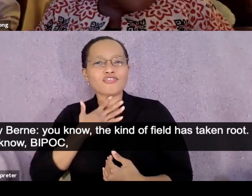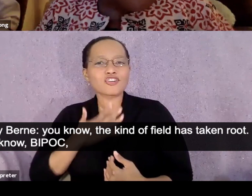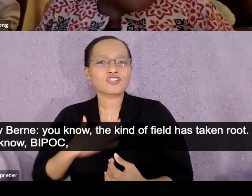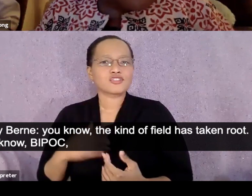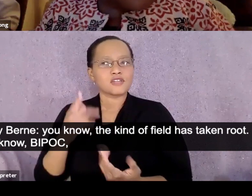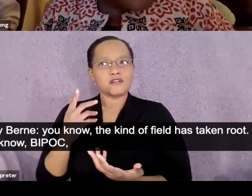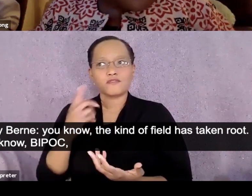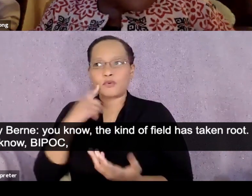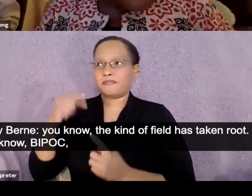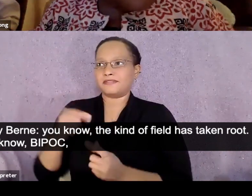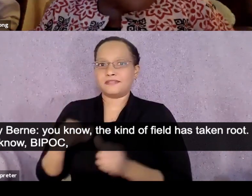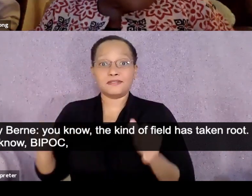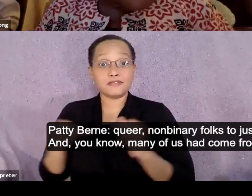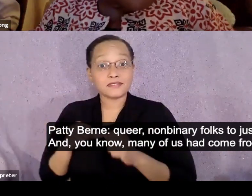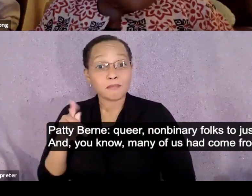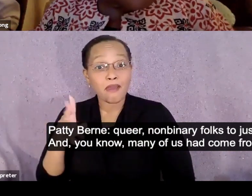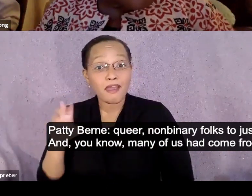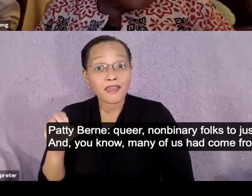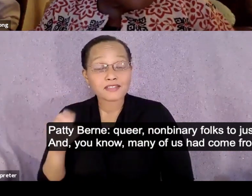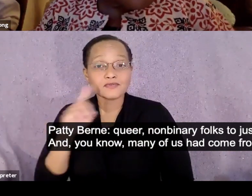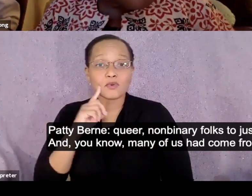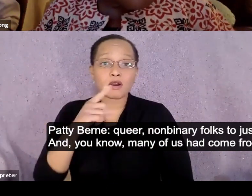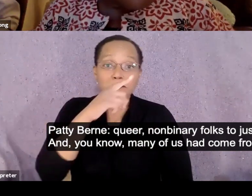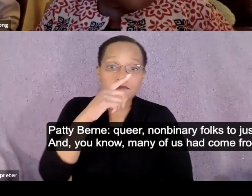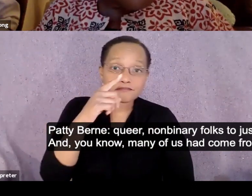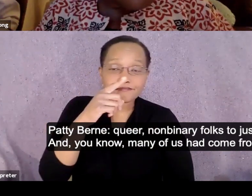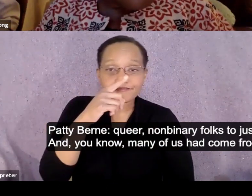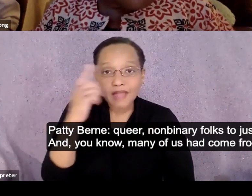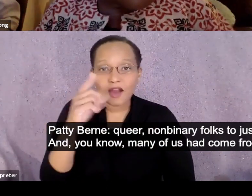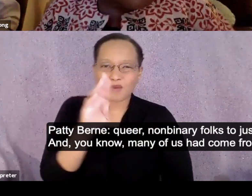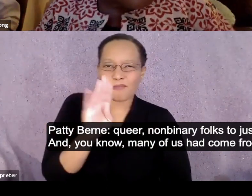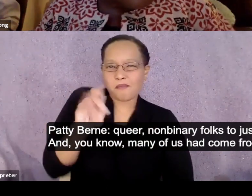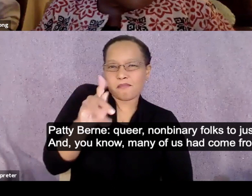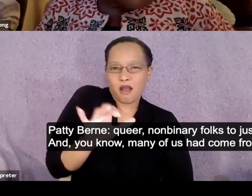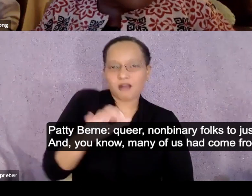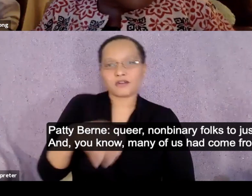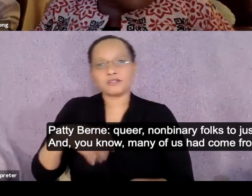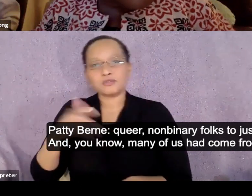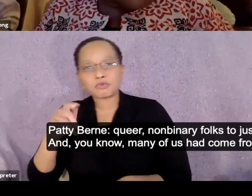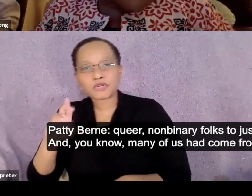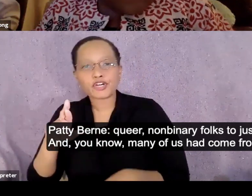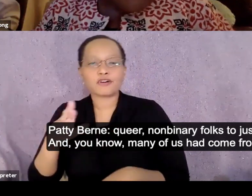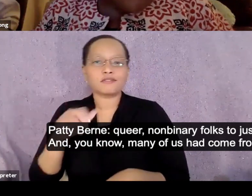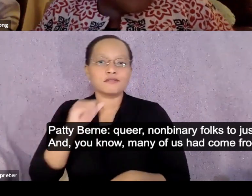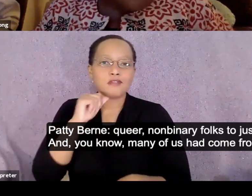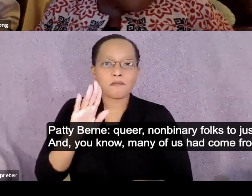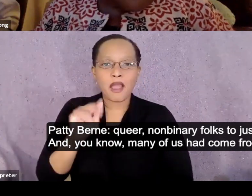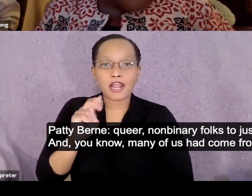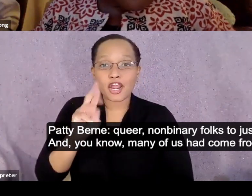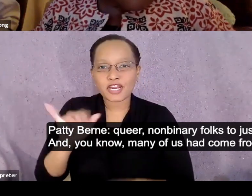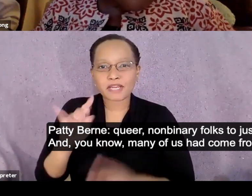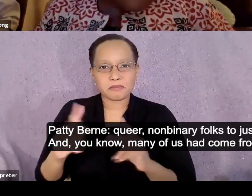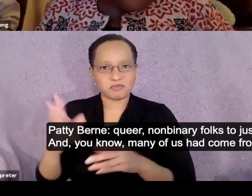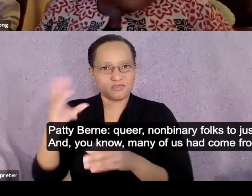BIPOC, queer, non-binary folks to just be in and identify ourselves as all